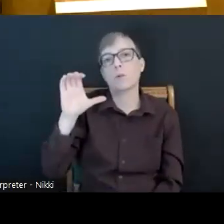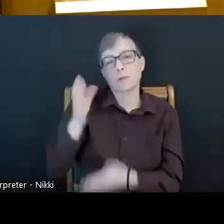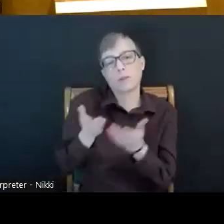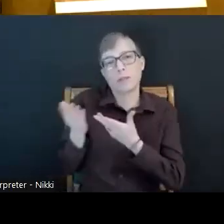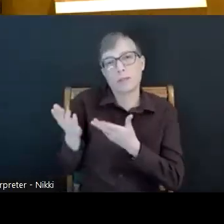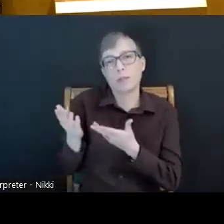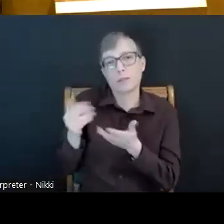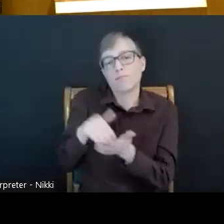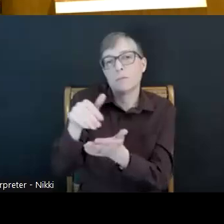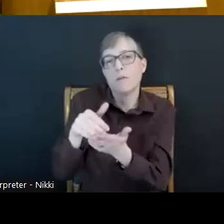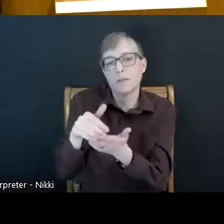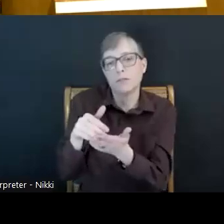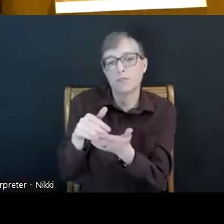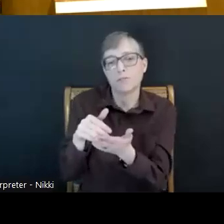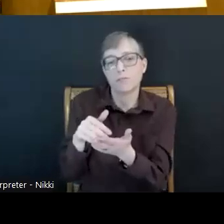Now,